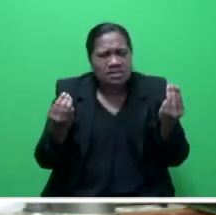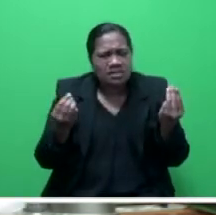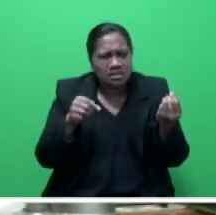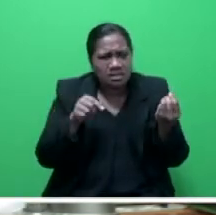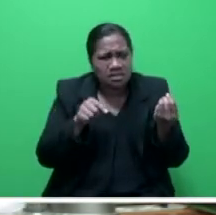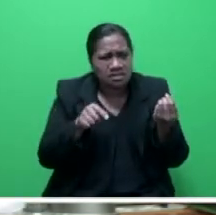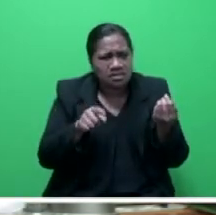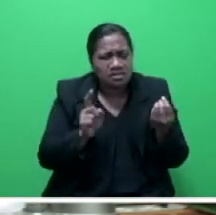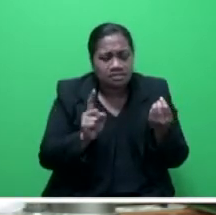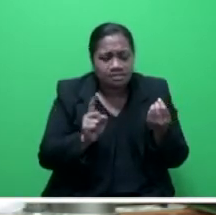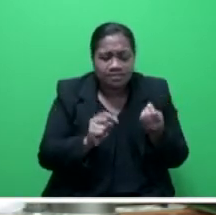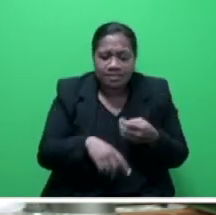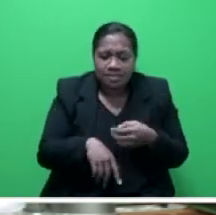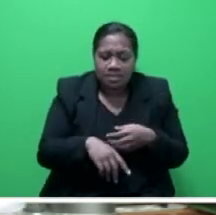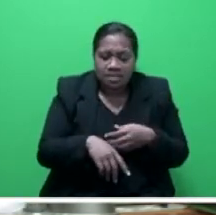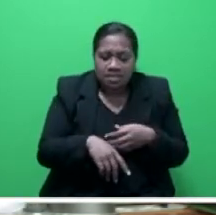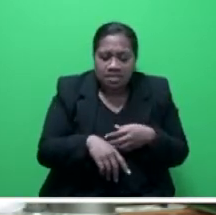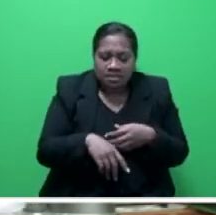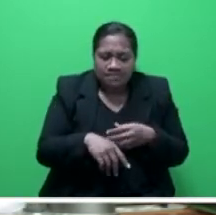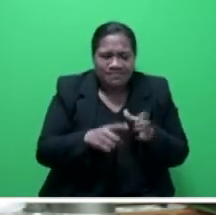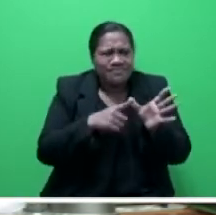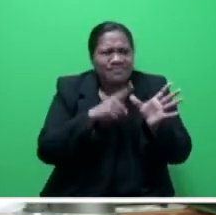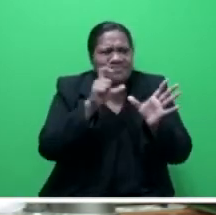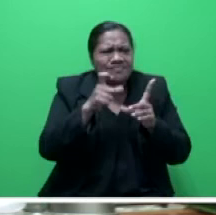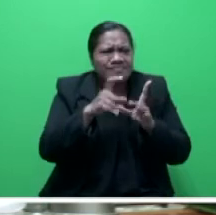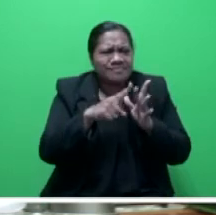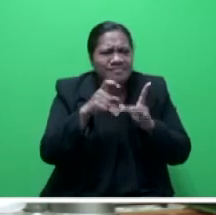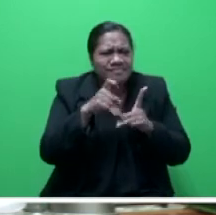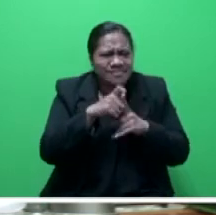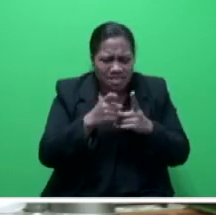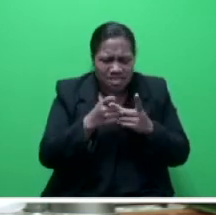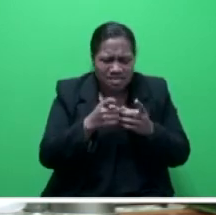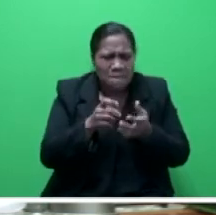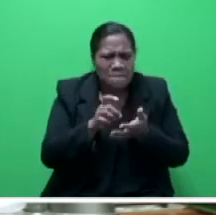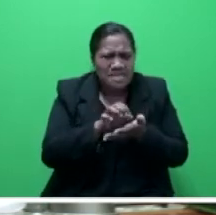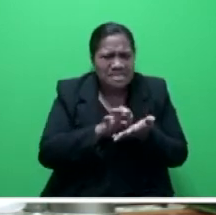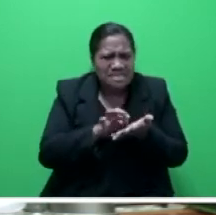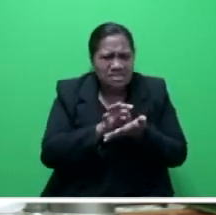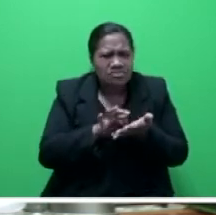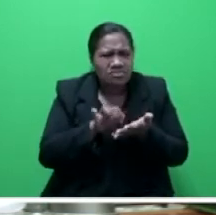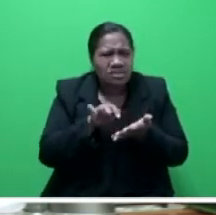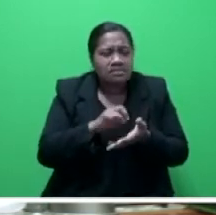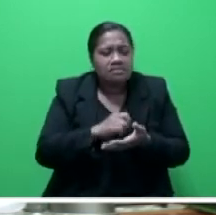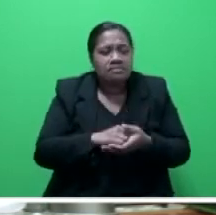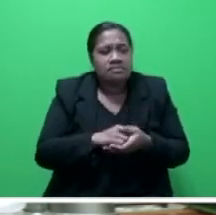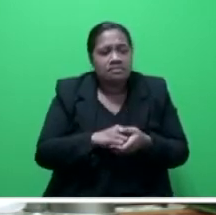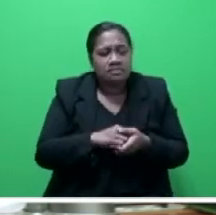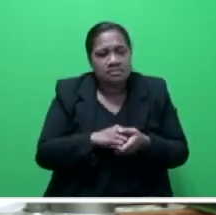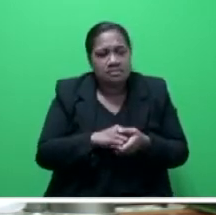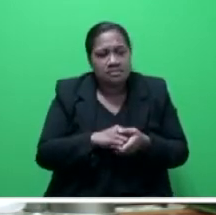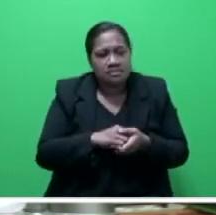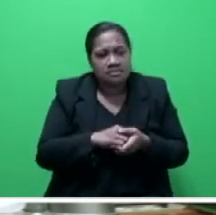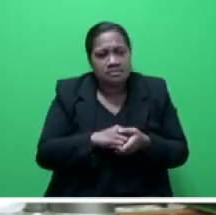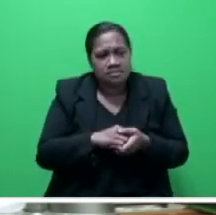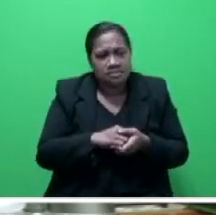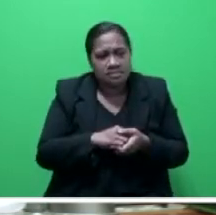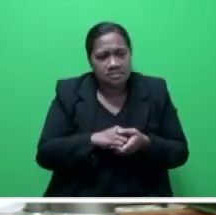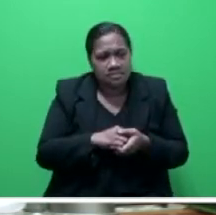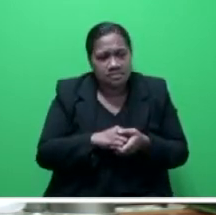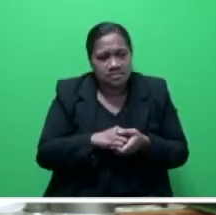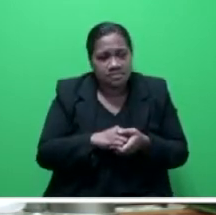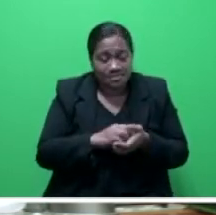lactic acid bacteria. There are certain bacteria which will enhance uptake of nutrient. The bacteria